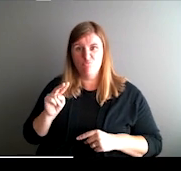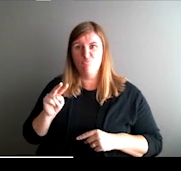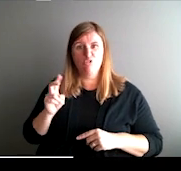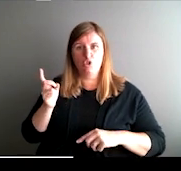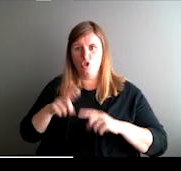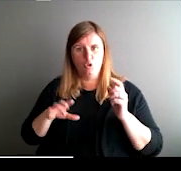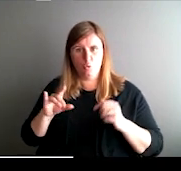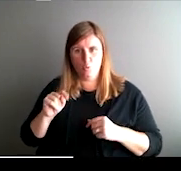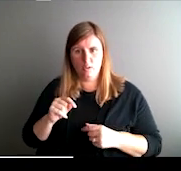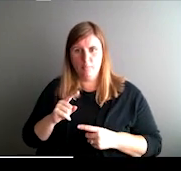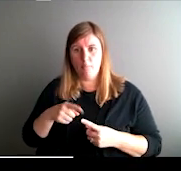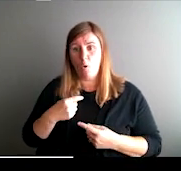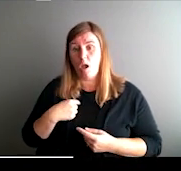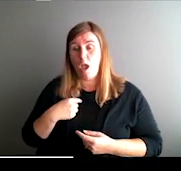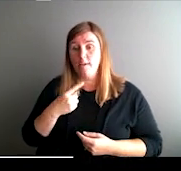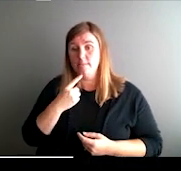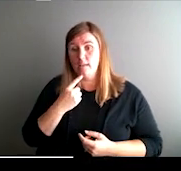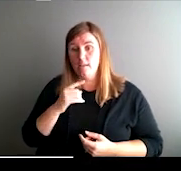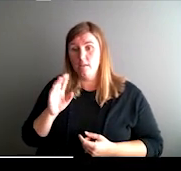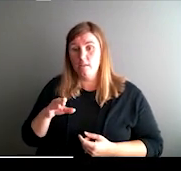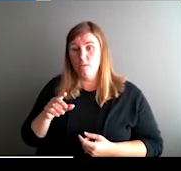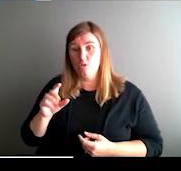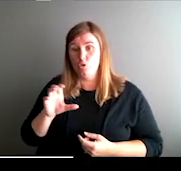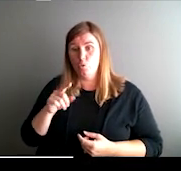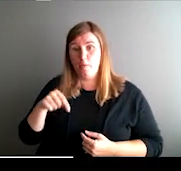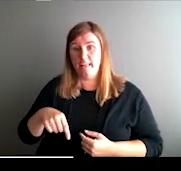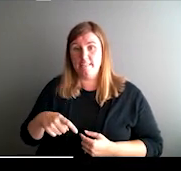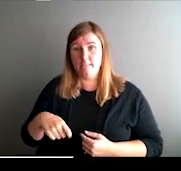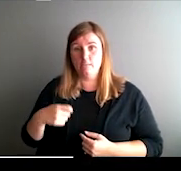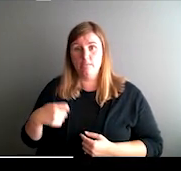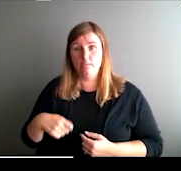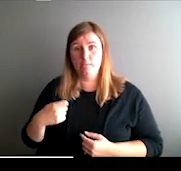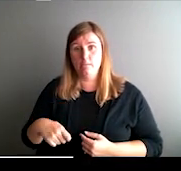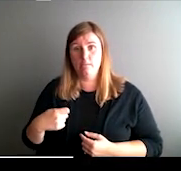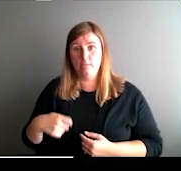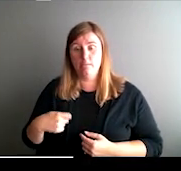But when I say, do this,